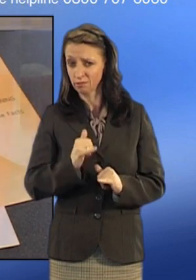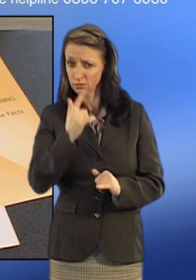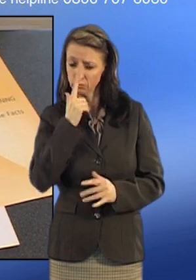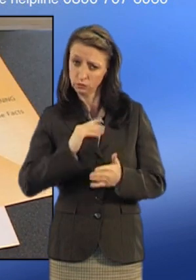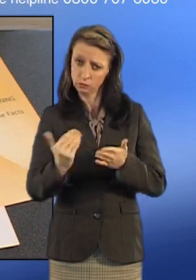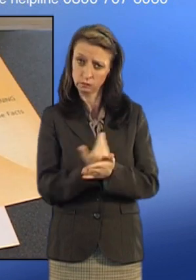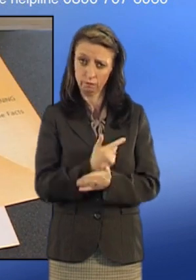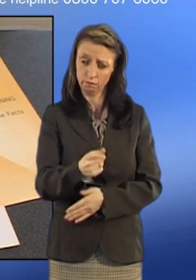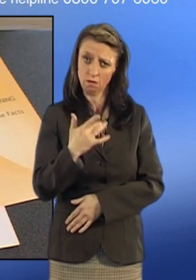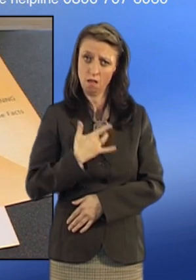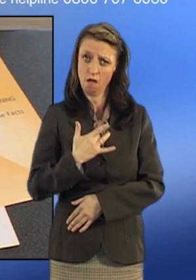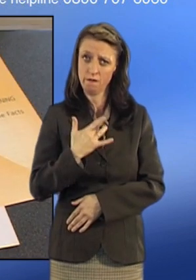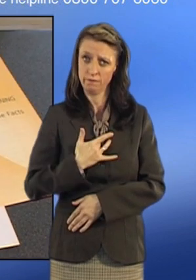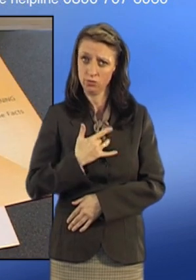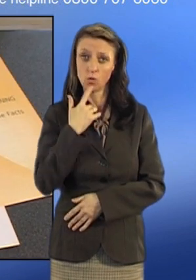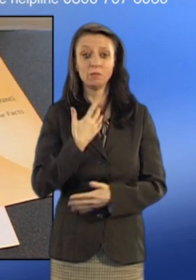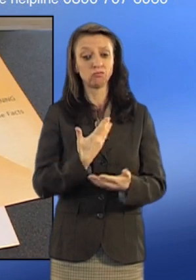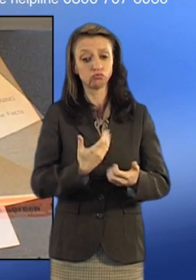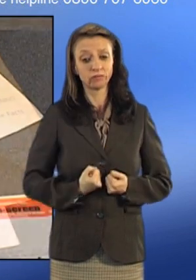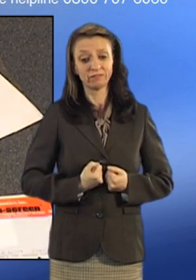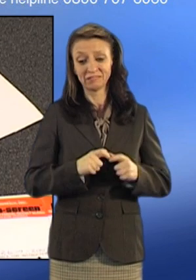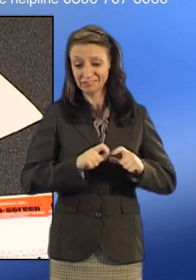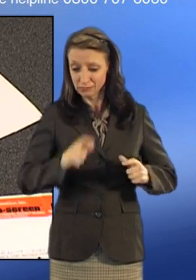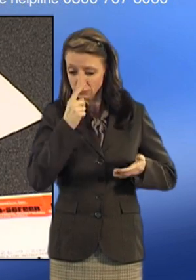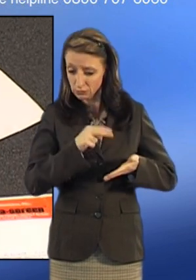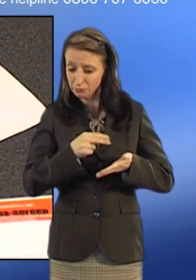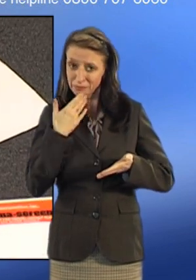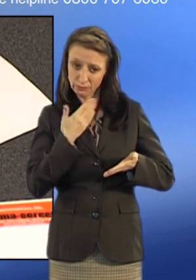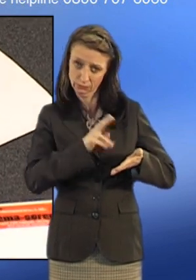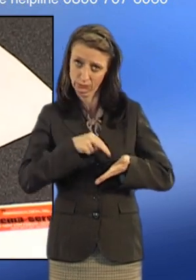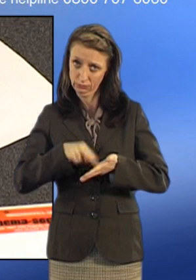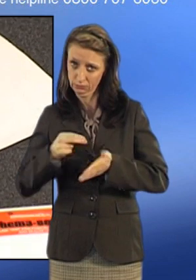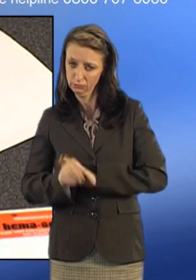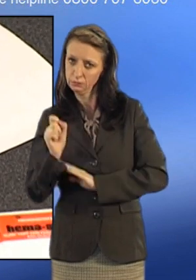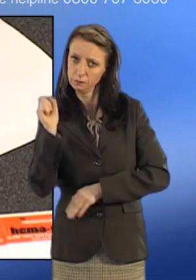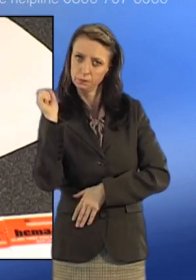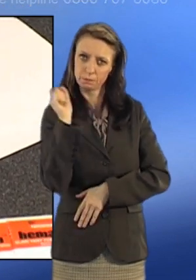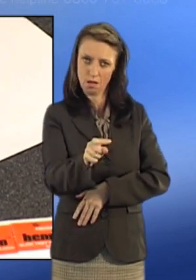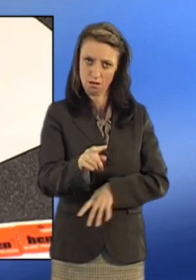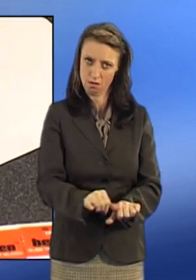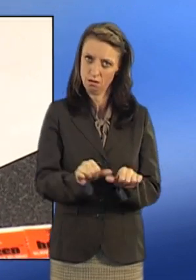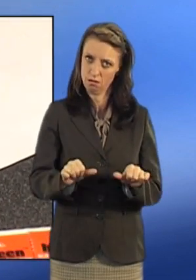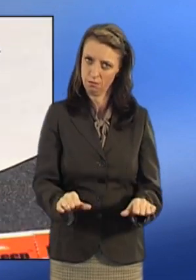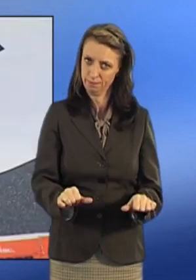lives. So, when your kit arrives, use it and return it.